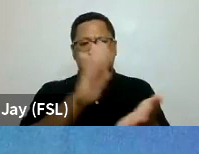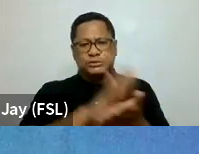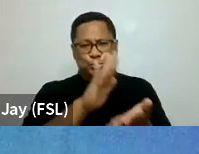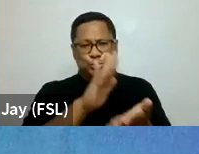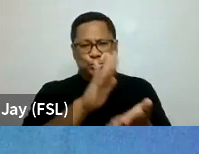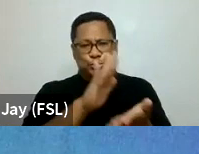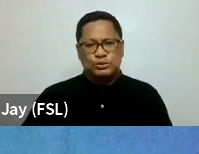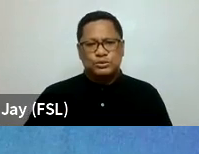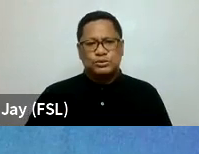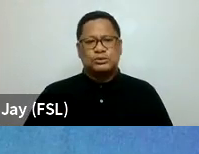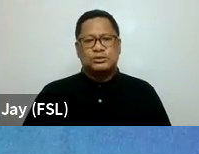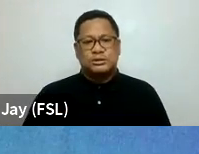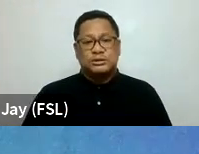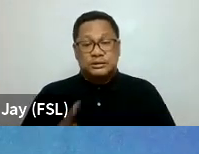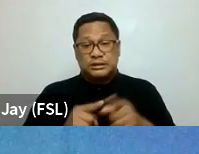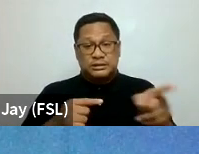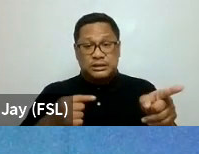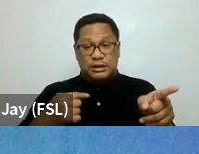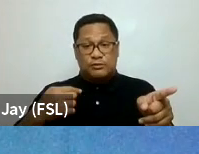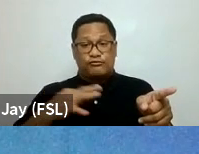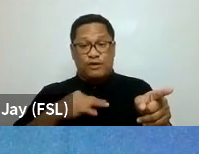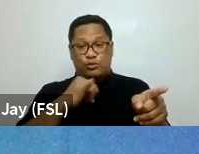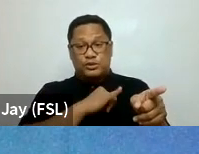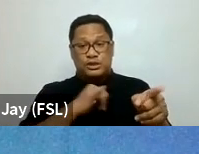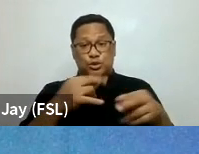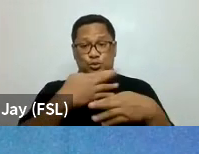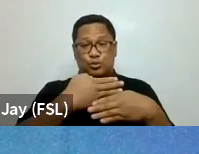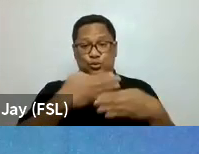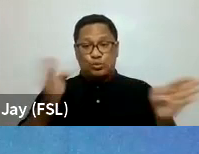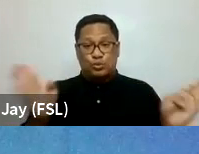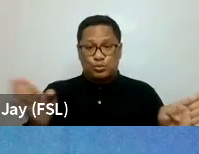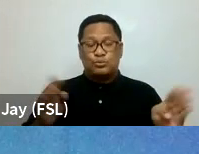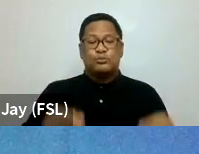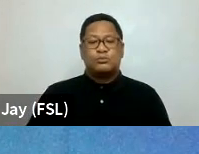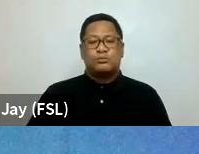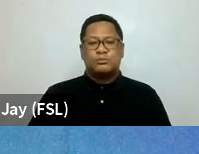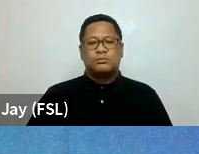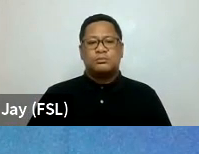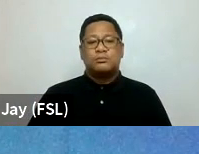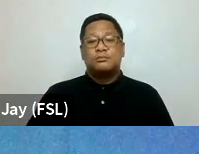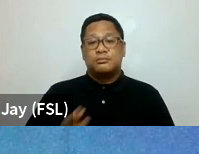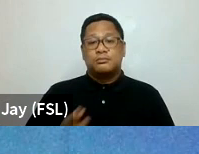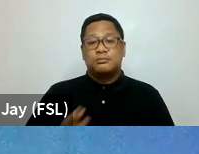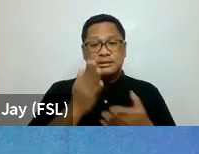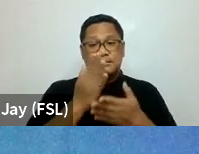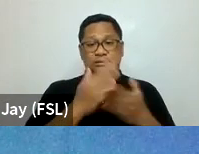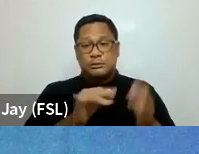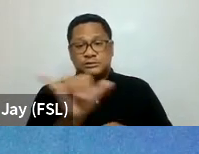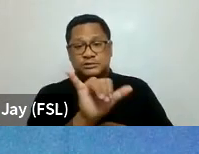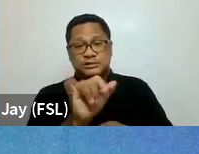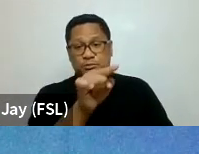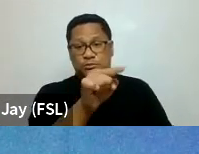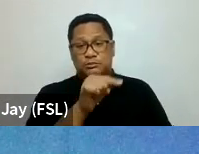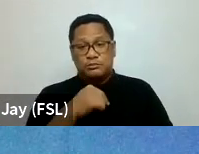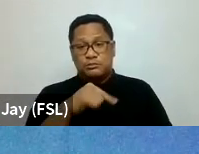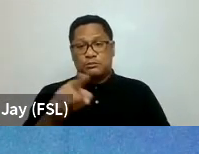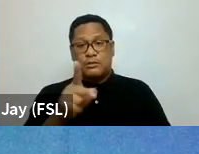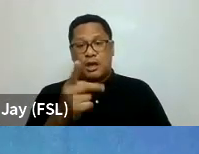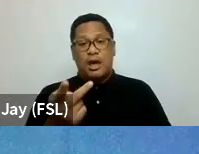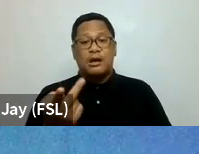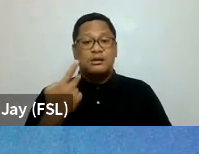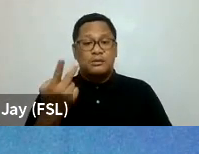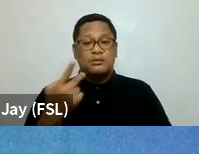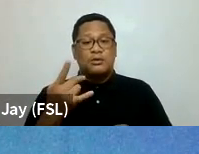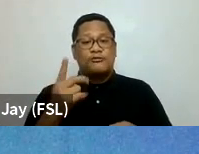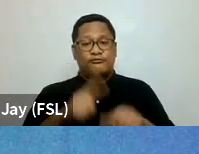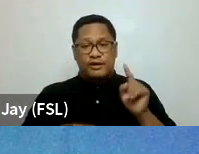Ayan, dito sa faculty room. This is our faculty room. These are some of my co-teachers, some of our friends.